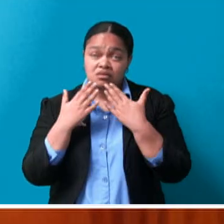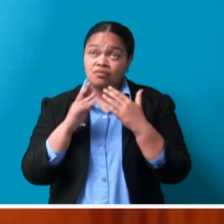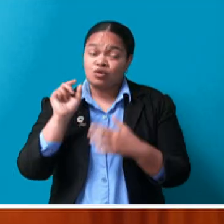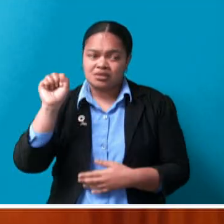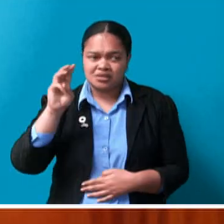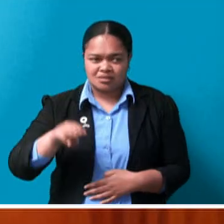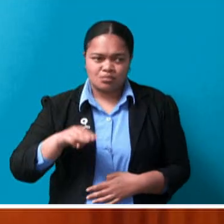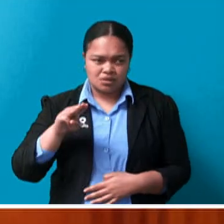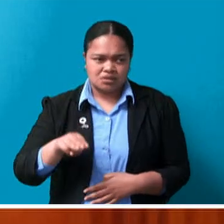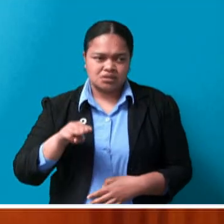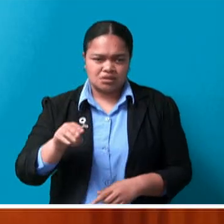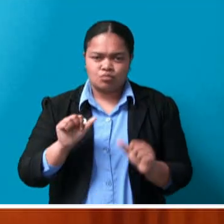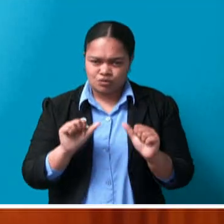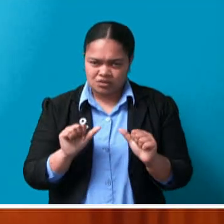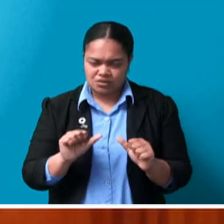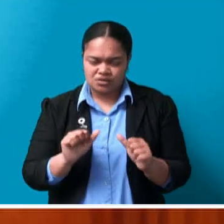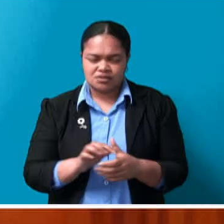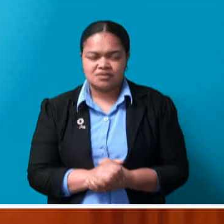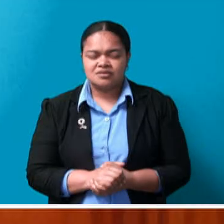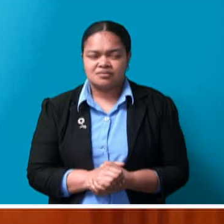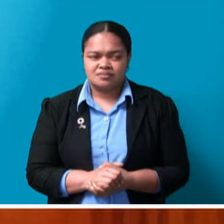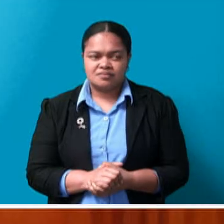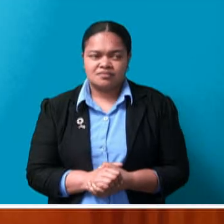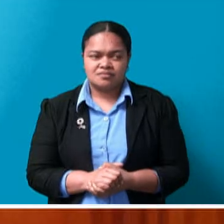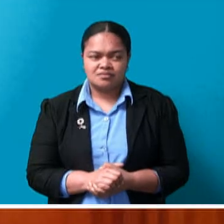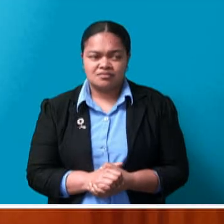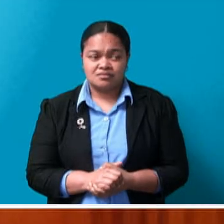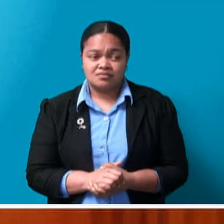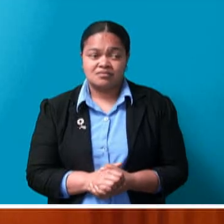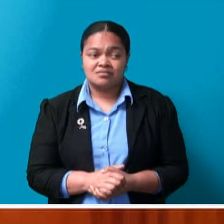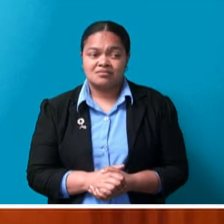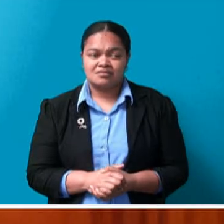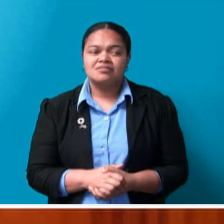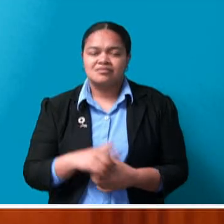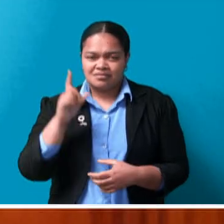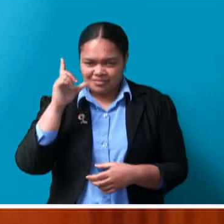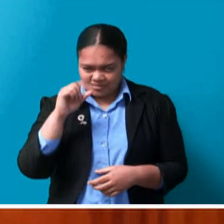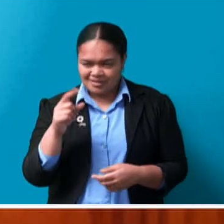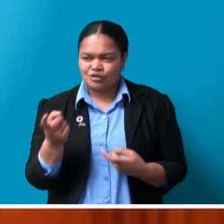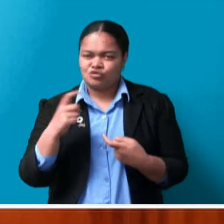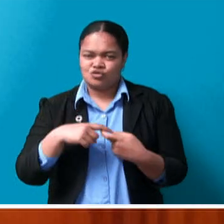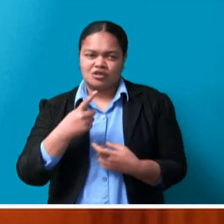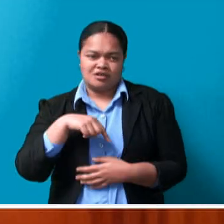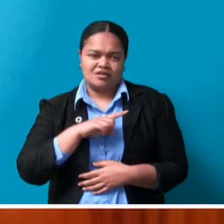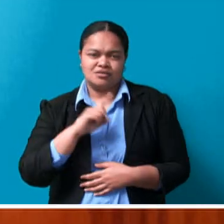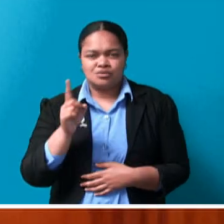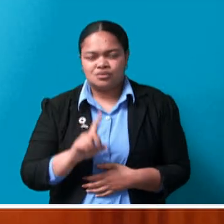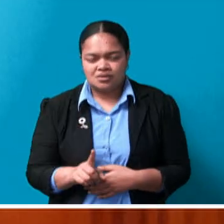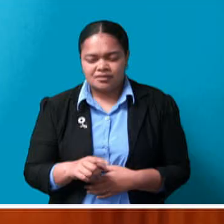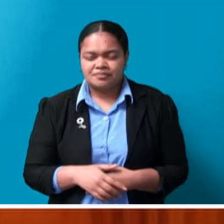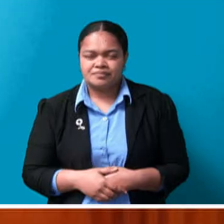in protection, and for you being here, being able to join us here today. Honorable Speaker,